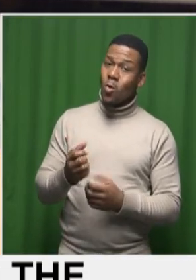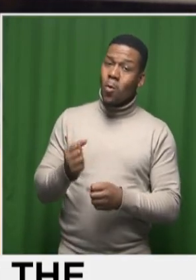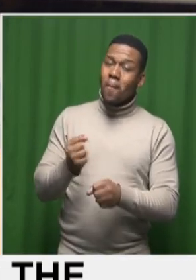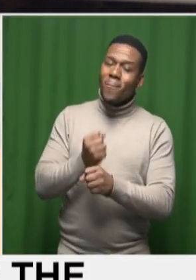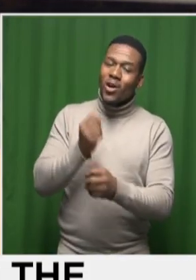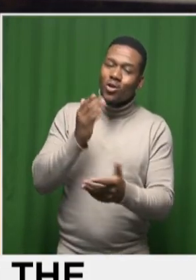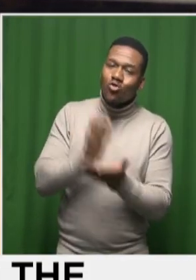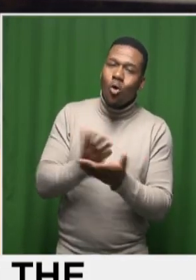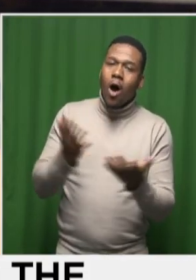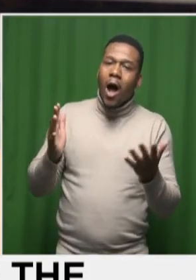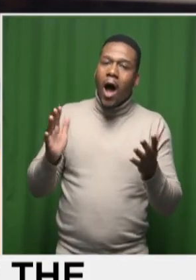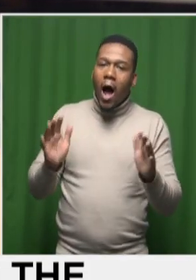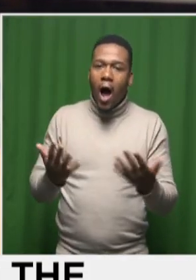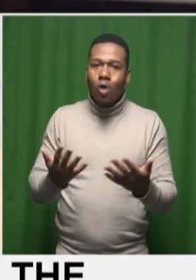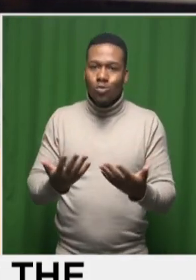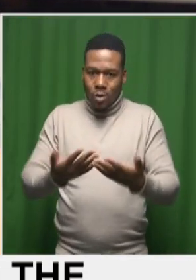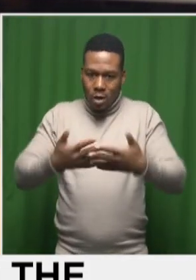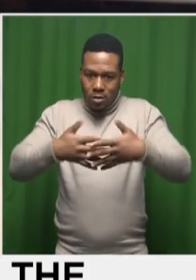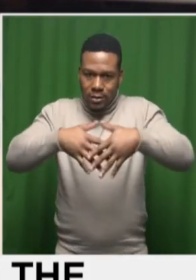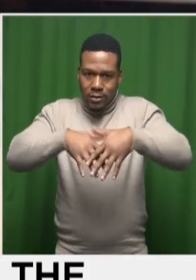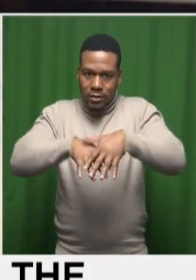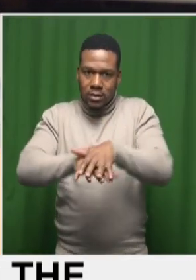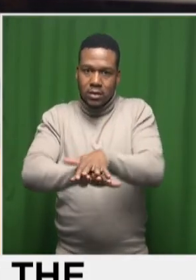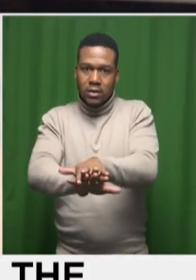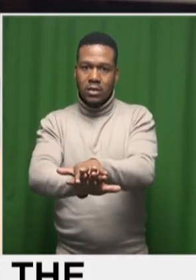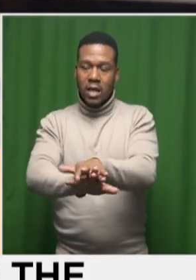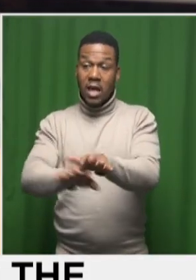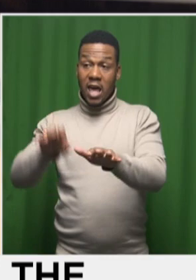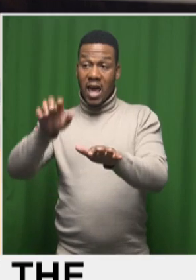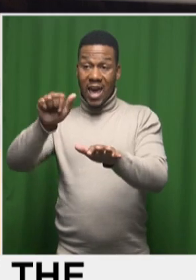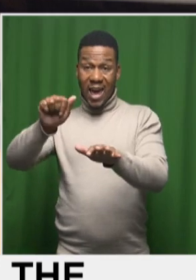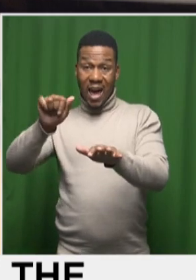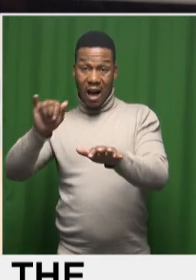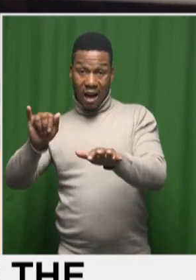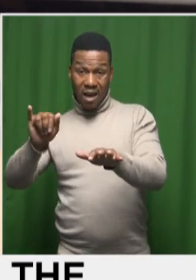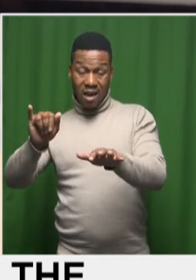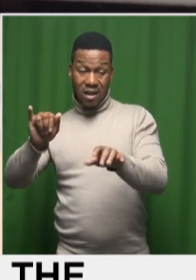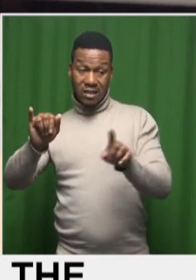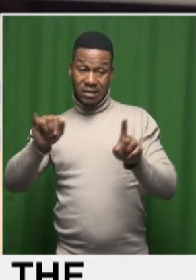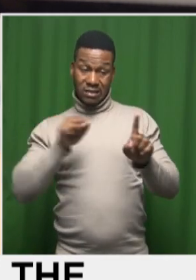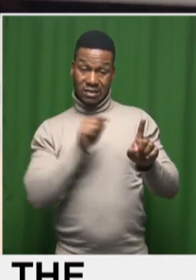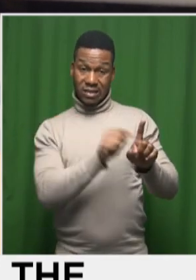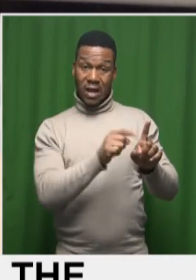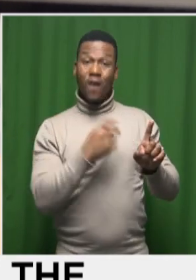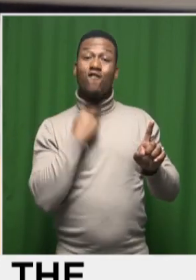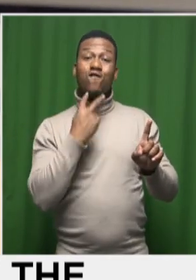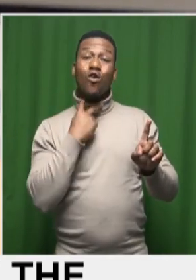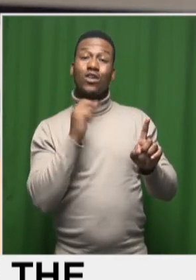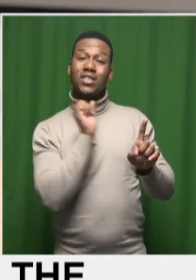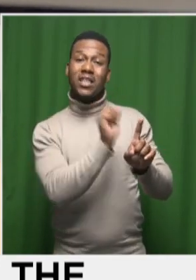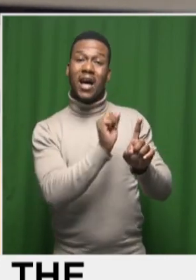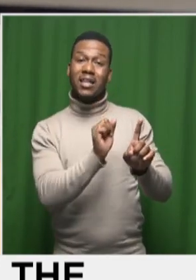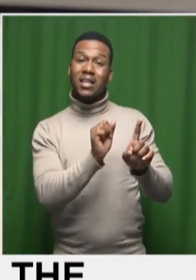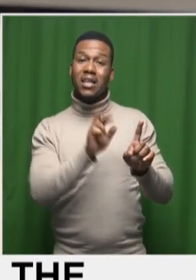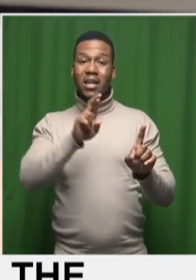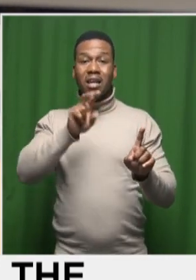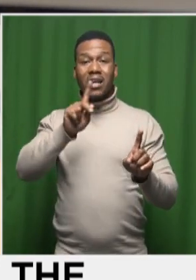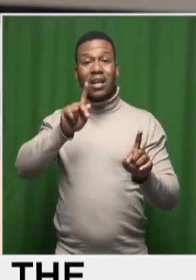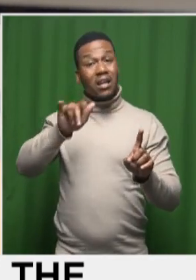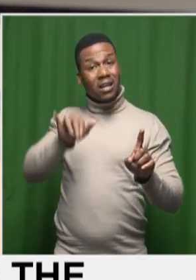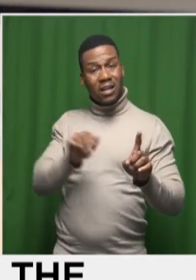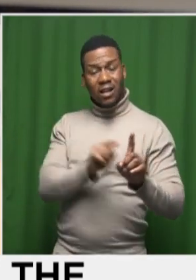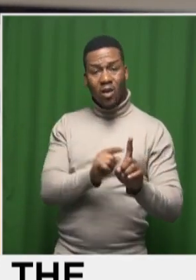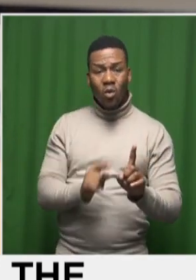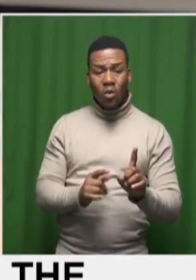a seamless integration of artificial intelligence and Riky Rick's voice? Because it might appear very scary at